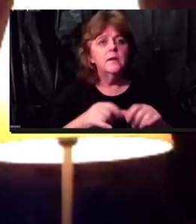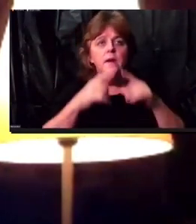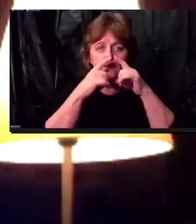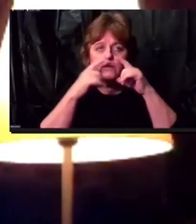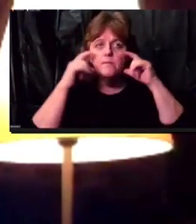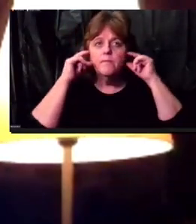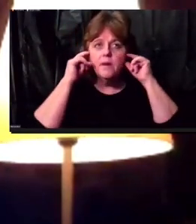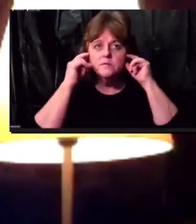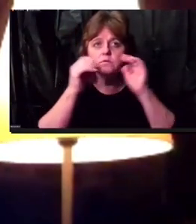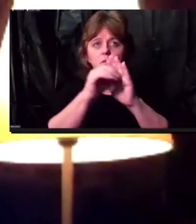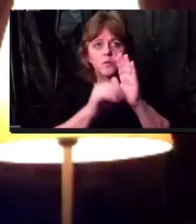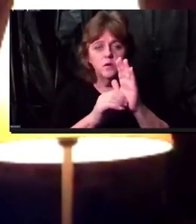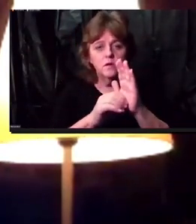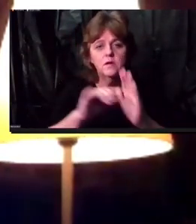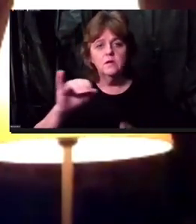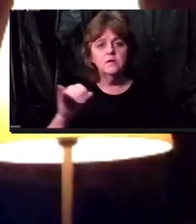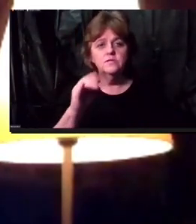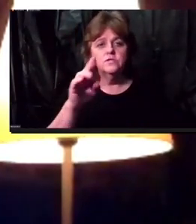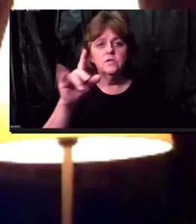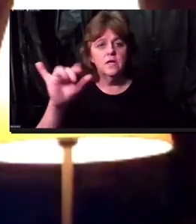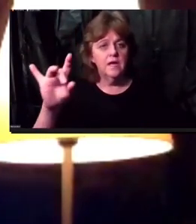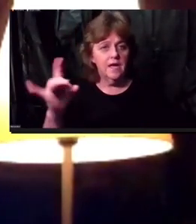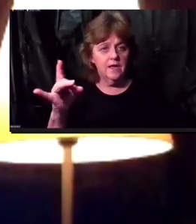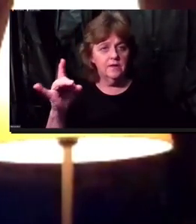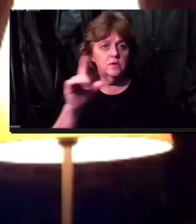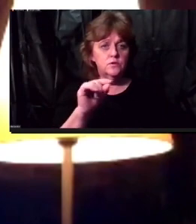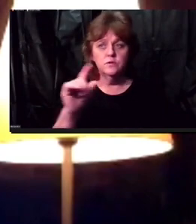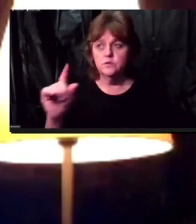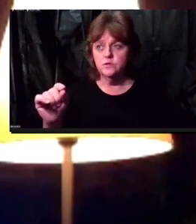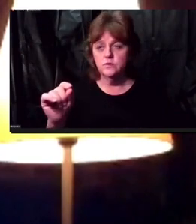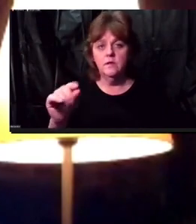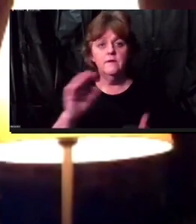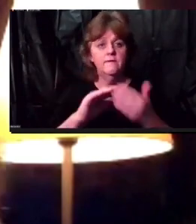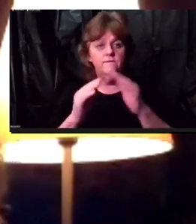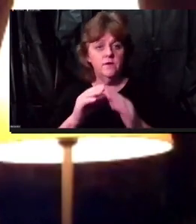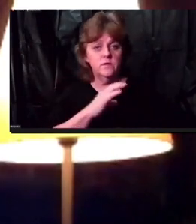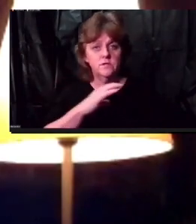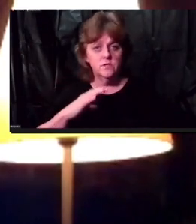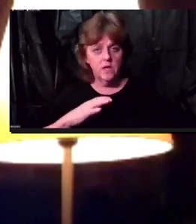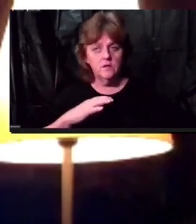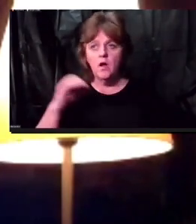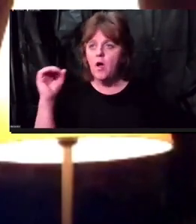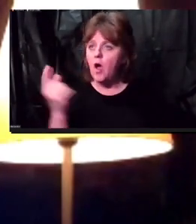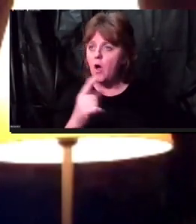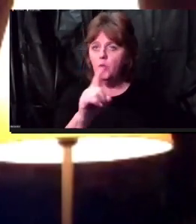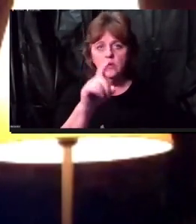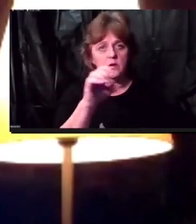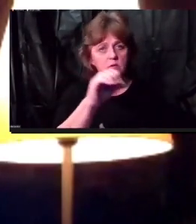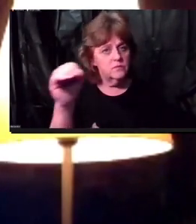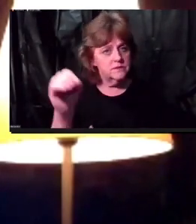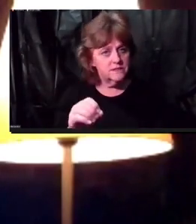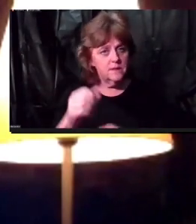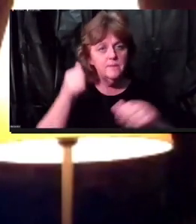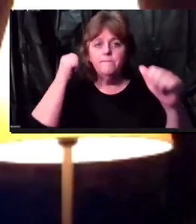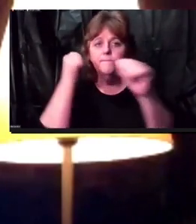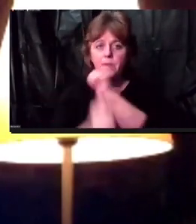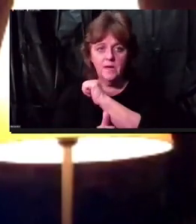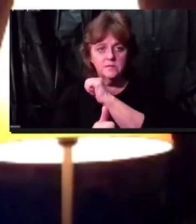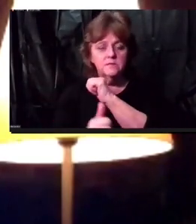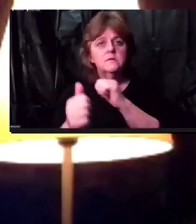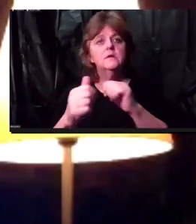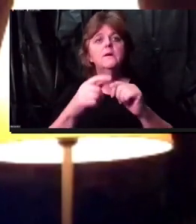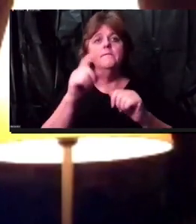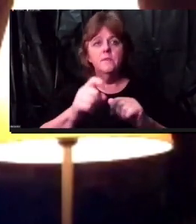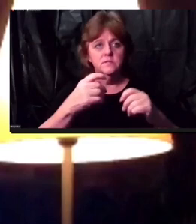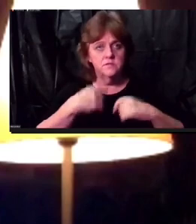On July 8th, 2020, Village Council unanimously passed a mask ordinance. It